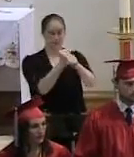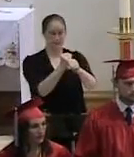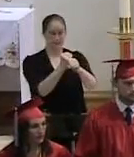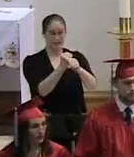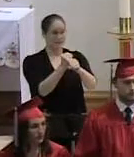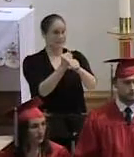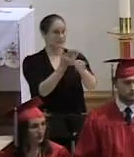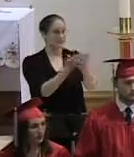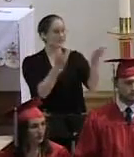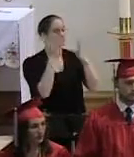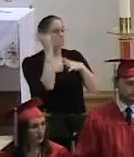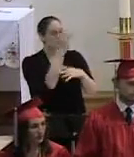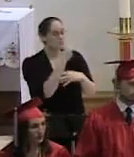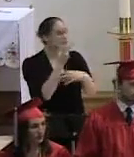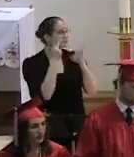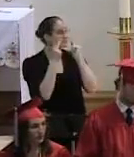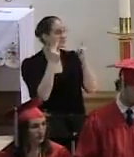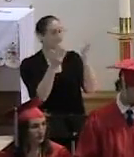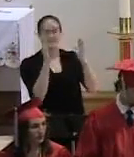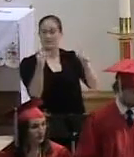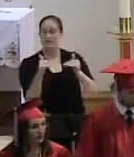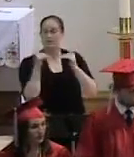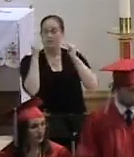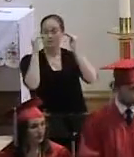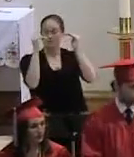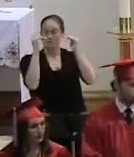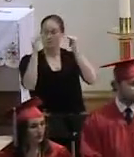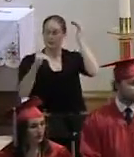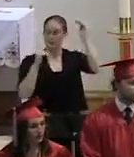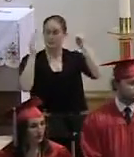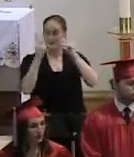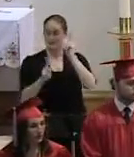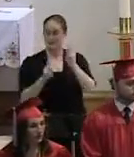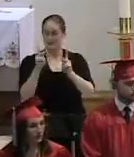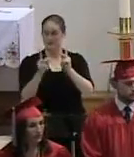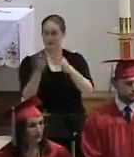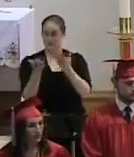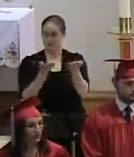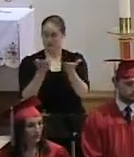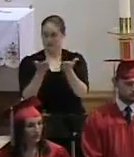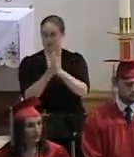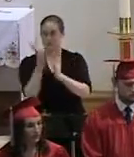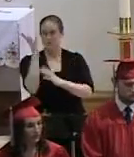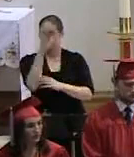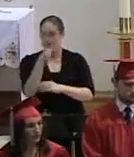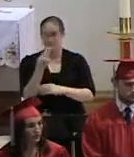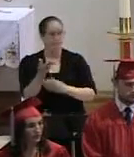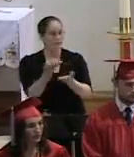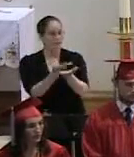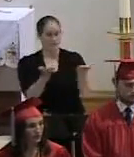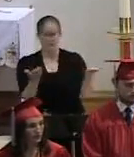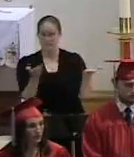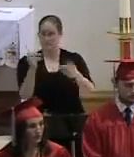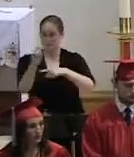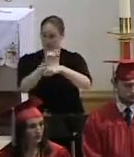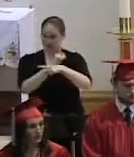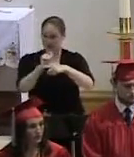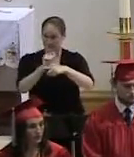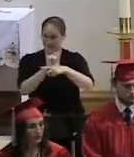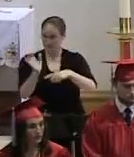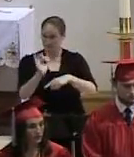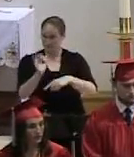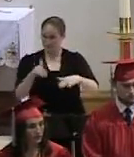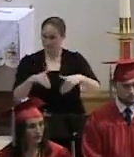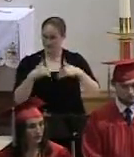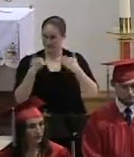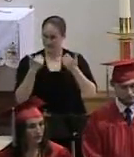beautiful when I see our older people coming up to serve. And it's so beautiful to see these as we've trained them